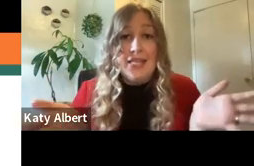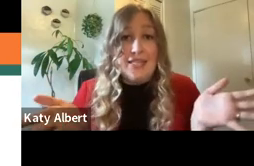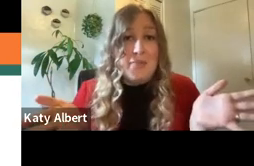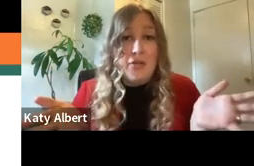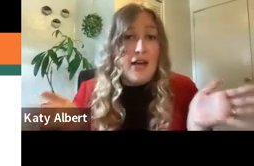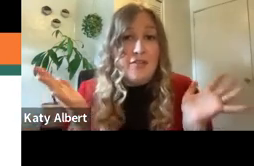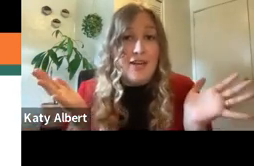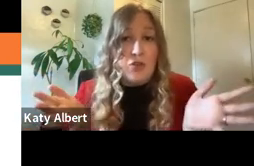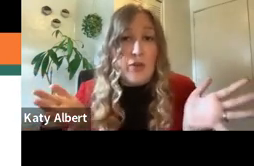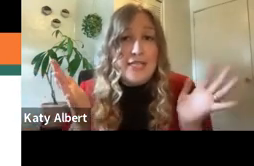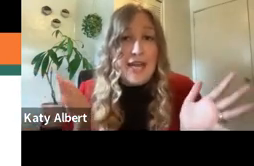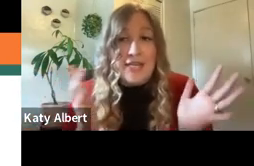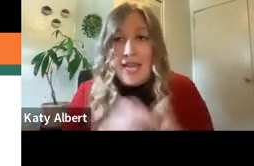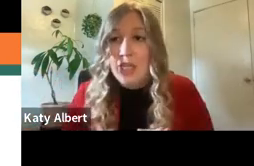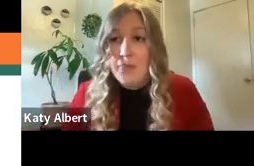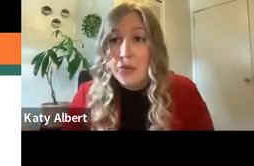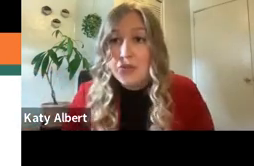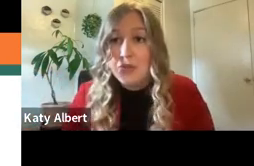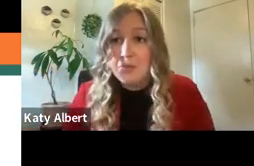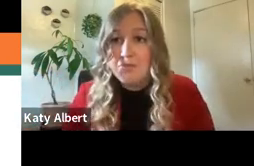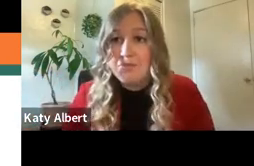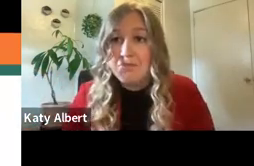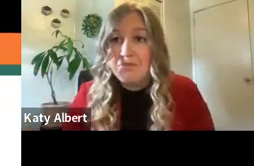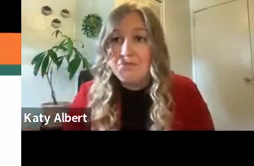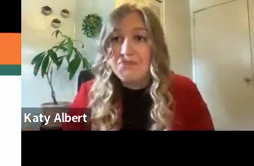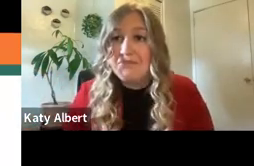This is an example of a great and engaging post.